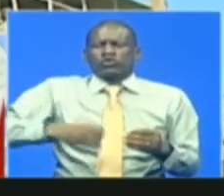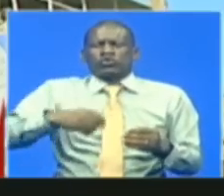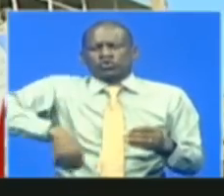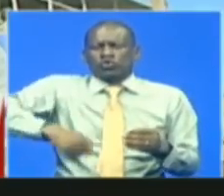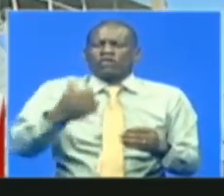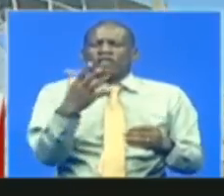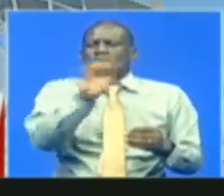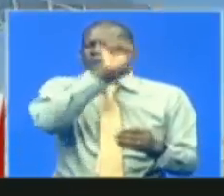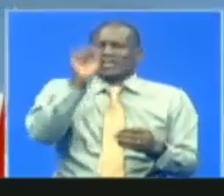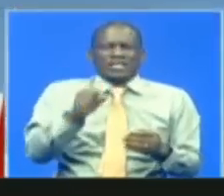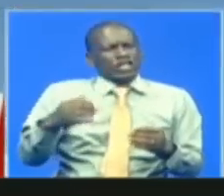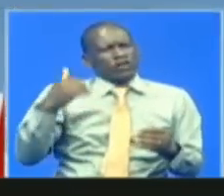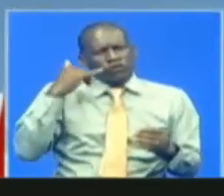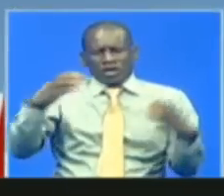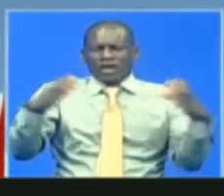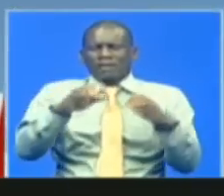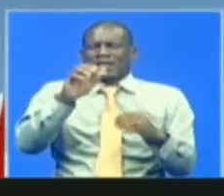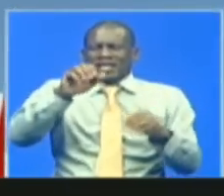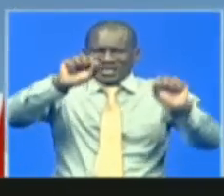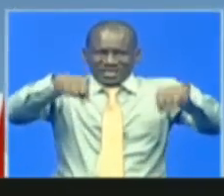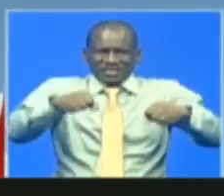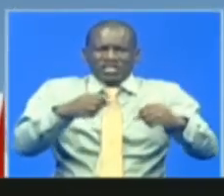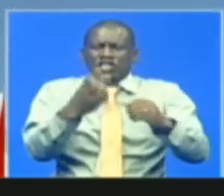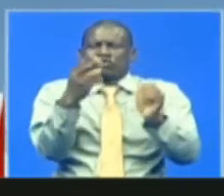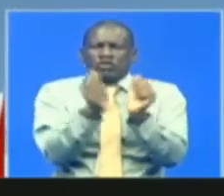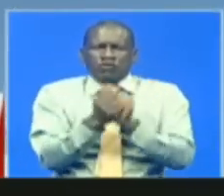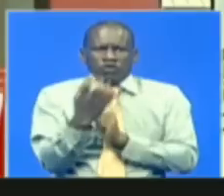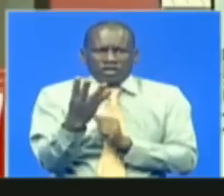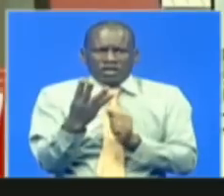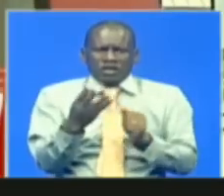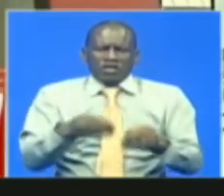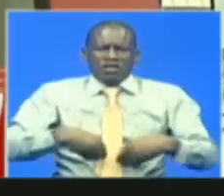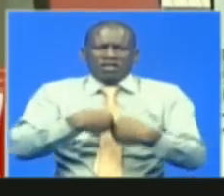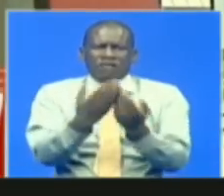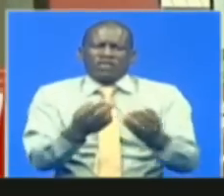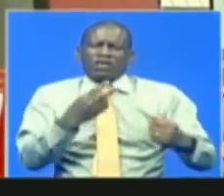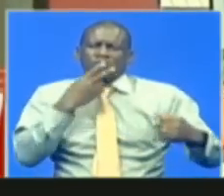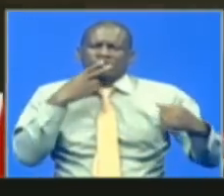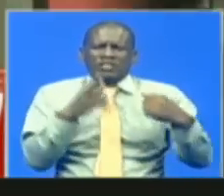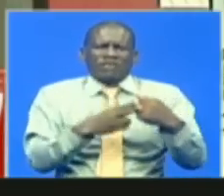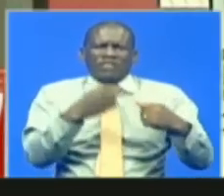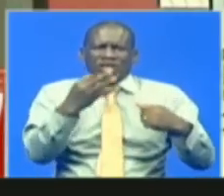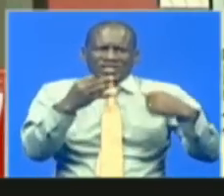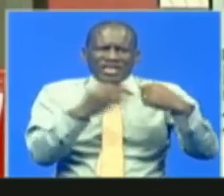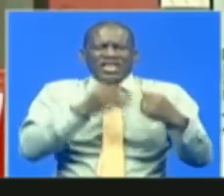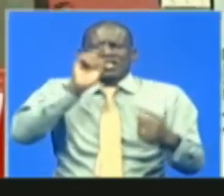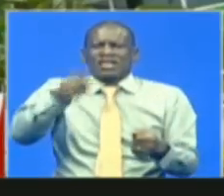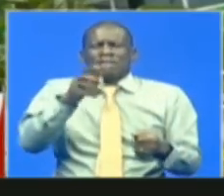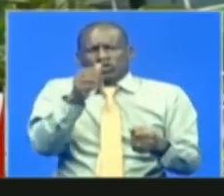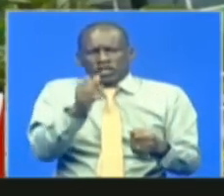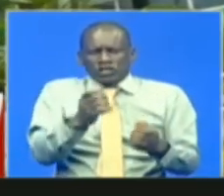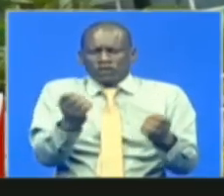in telecommunications company Airtel in 2014, earning him a record 738 million shillings in